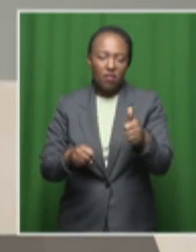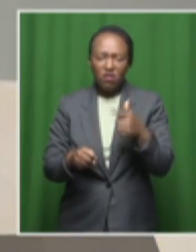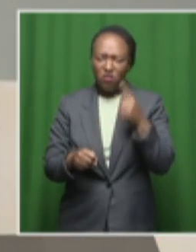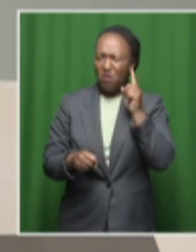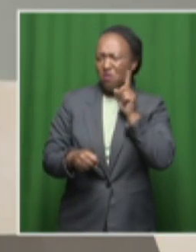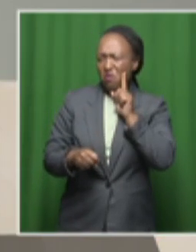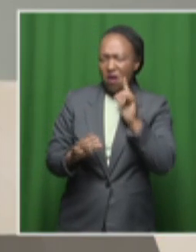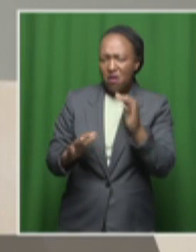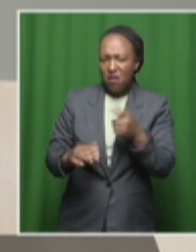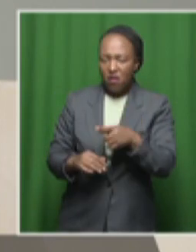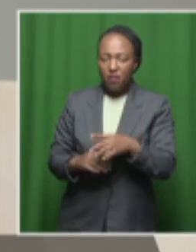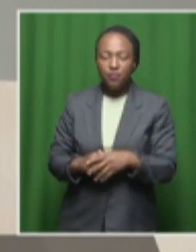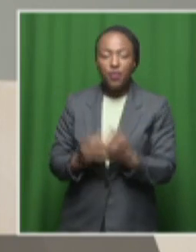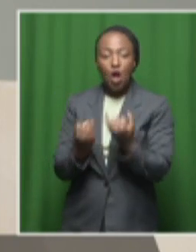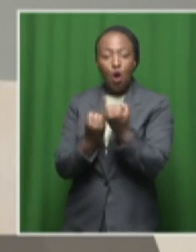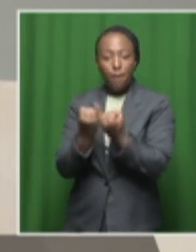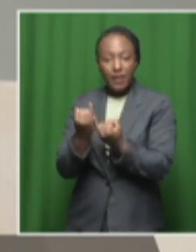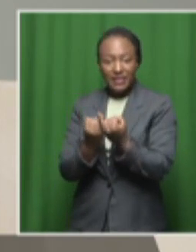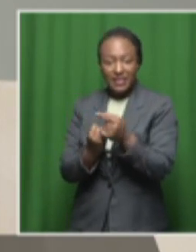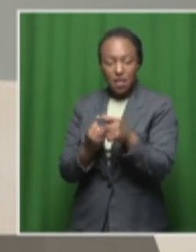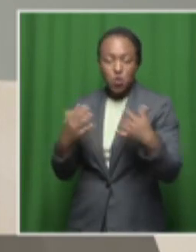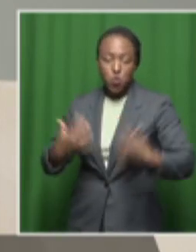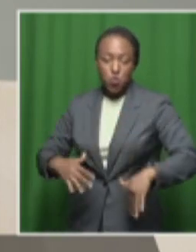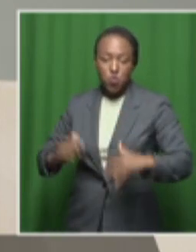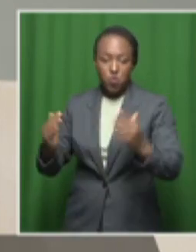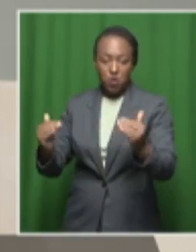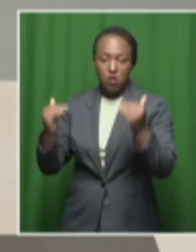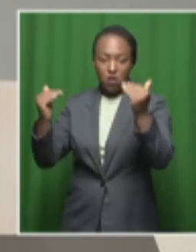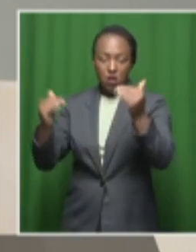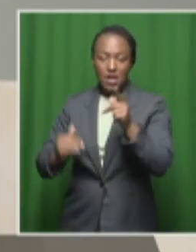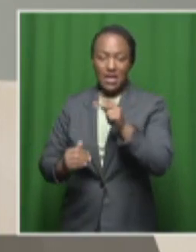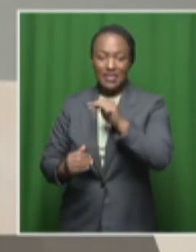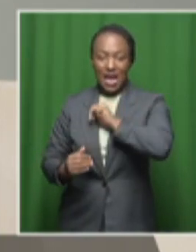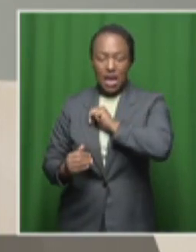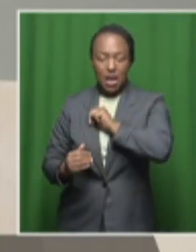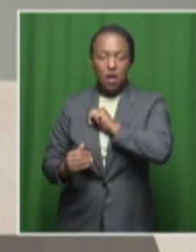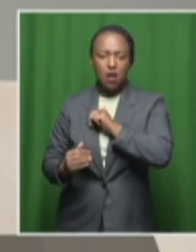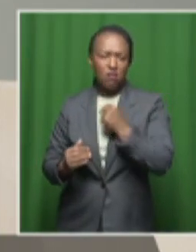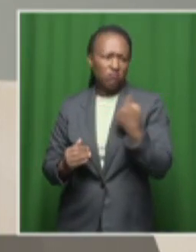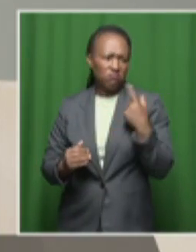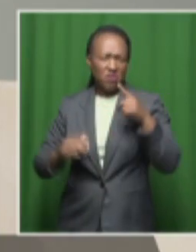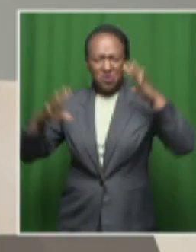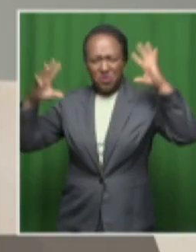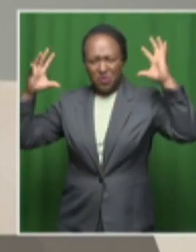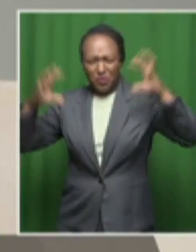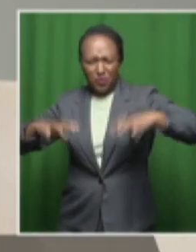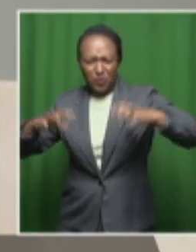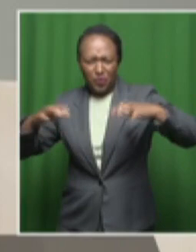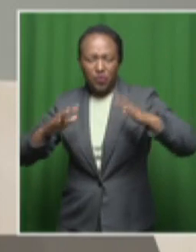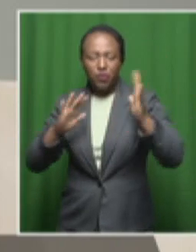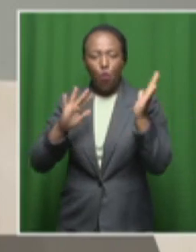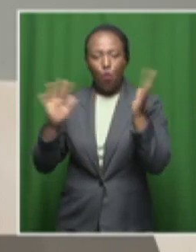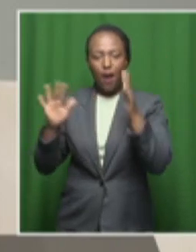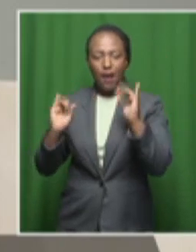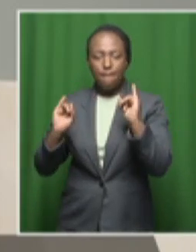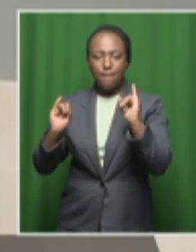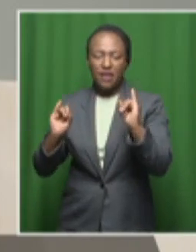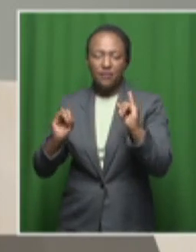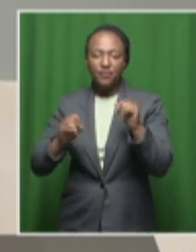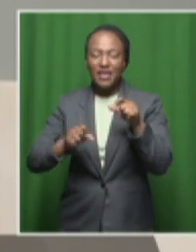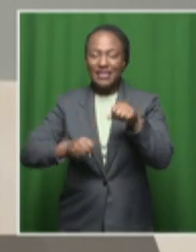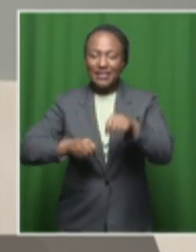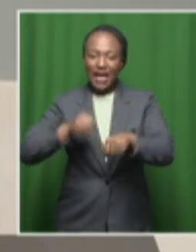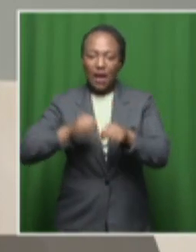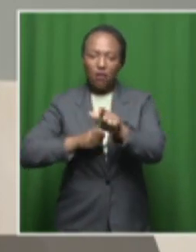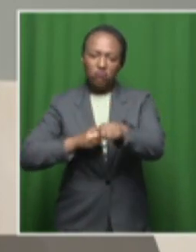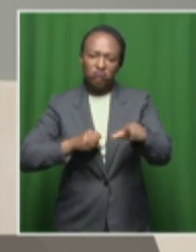of competition was quite high. You must have noted that KZN had quite flooding, the rainy weather was bad. So the cyclists actually braved